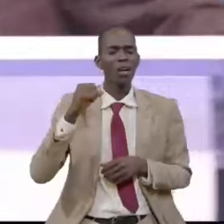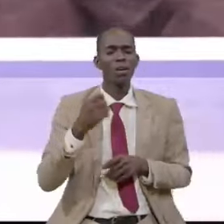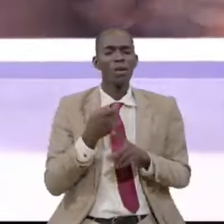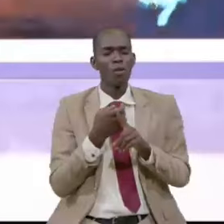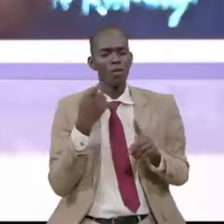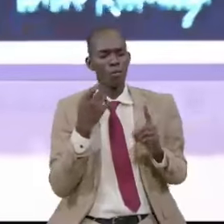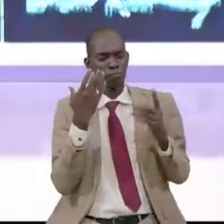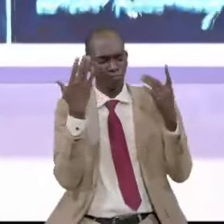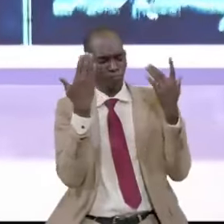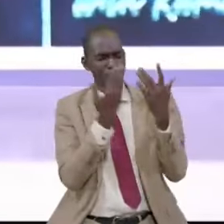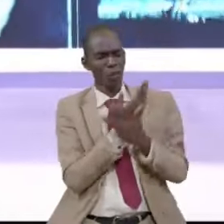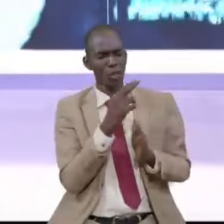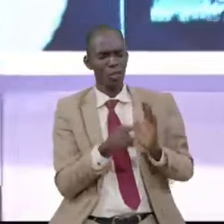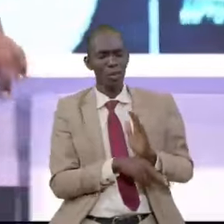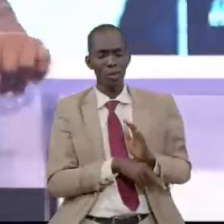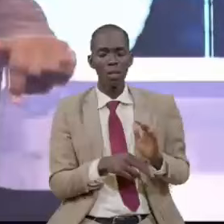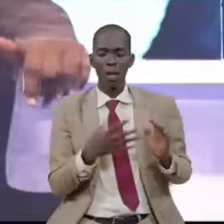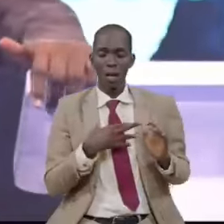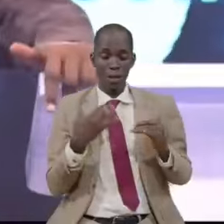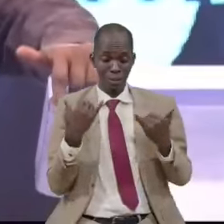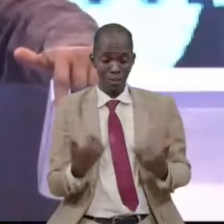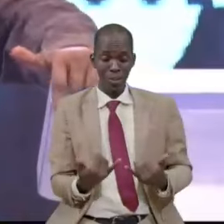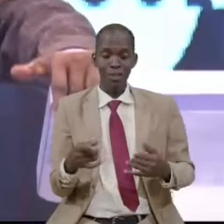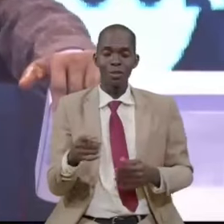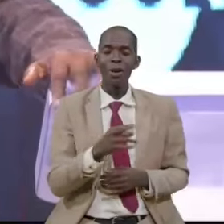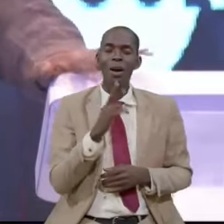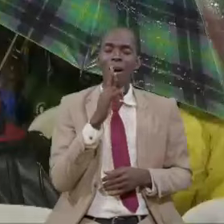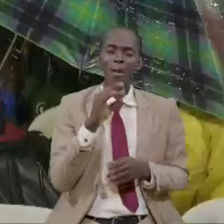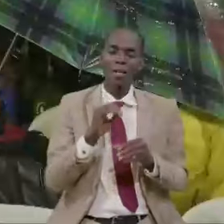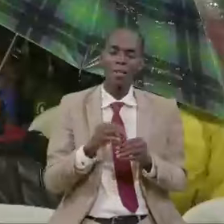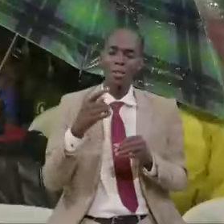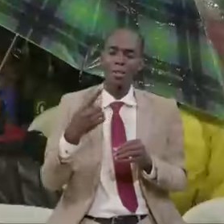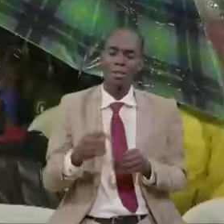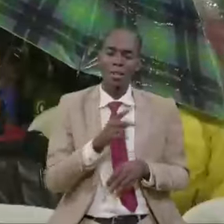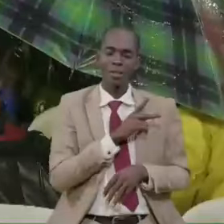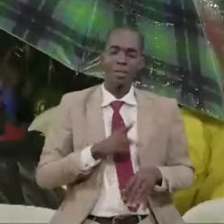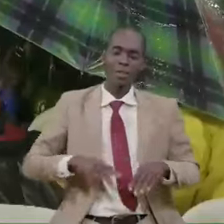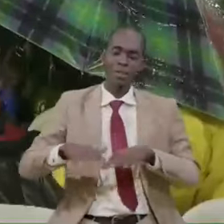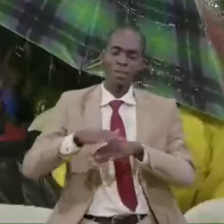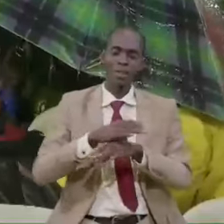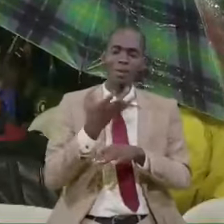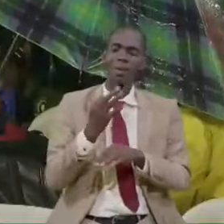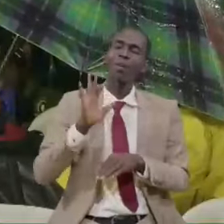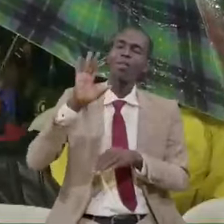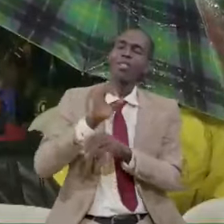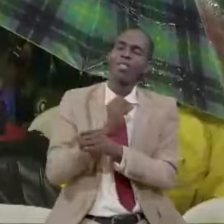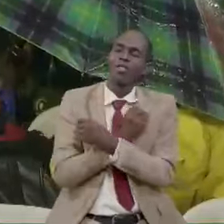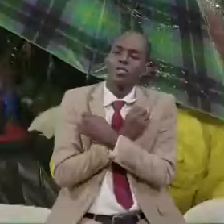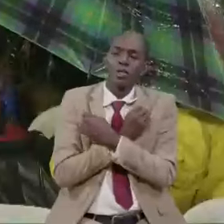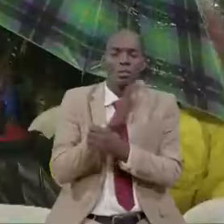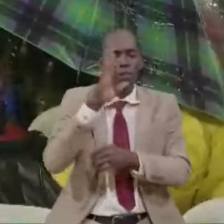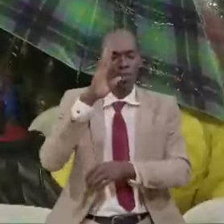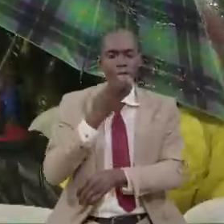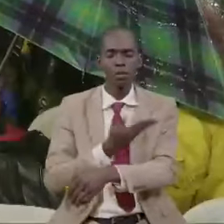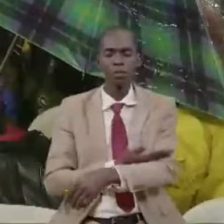and now you are in the kingdom of his dear Son. Thank you,